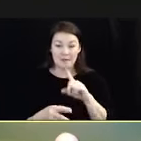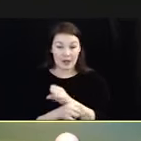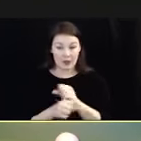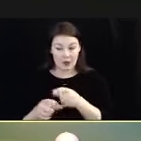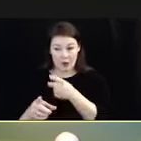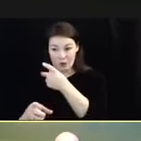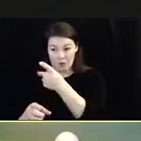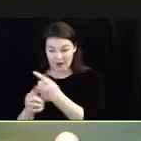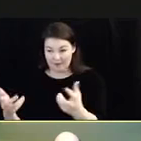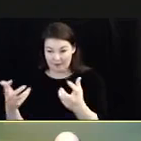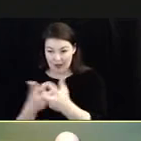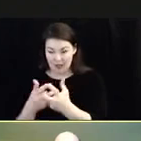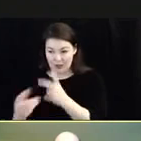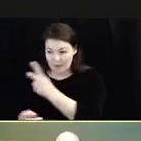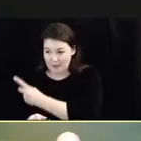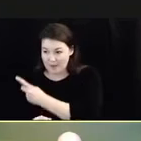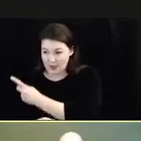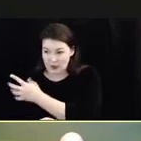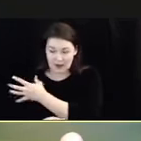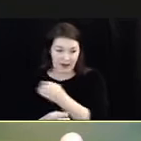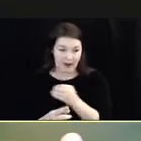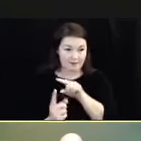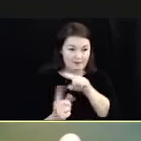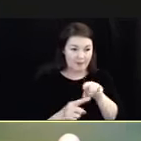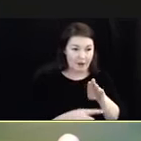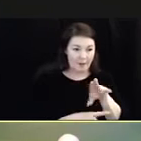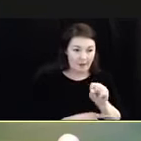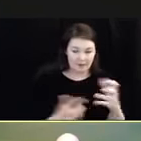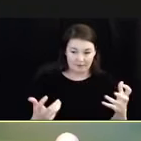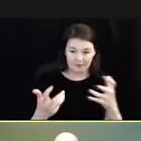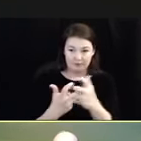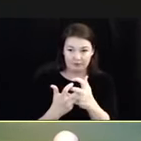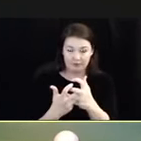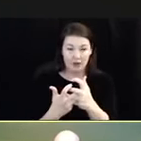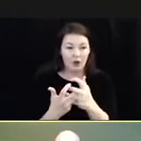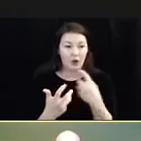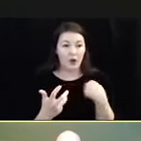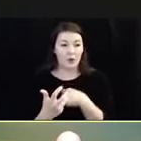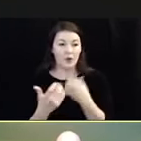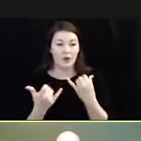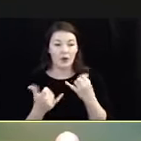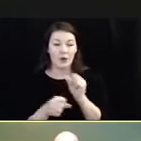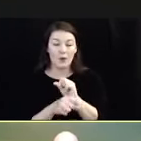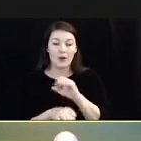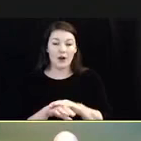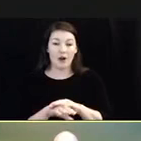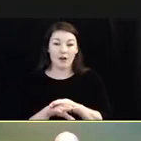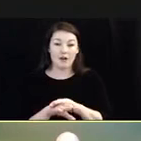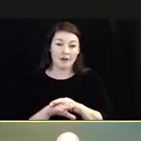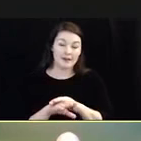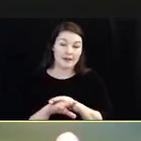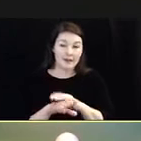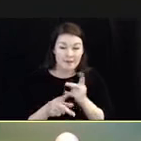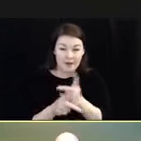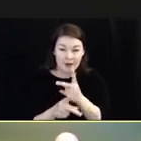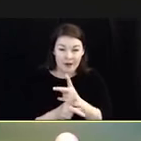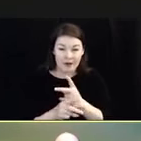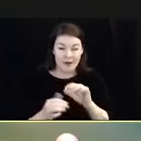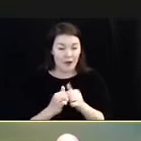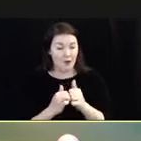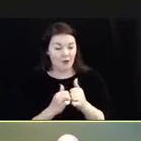patient to these buses, though we are working on streamlining that process as well. To